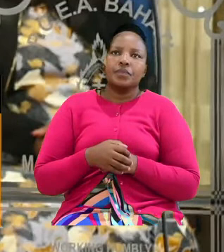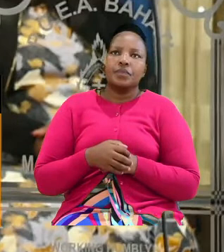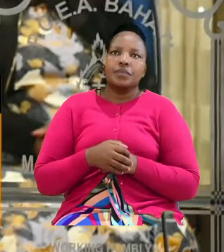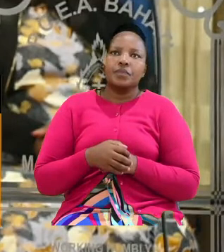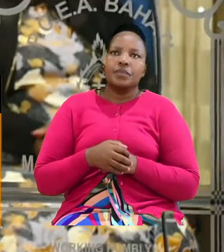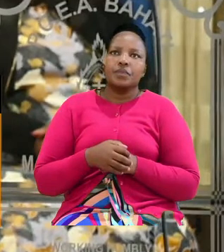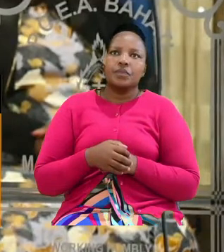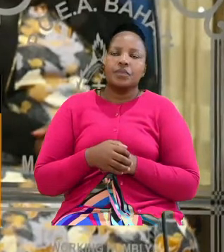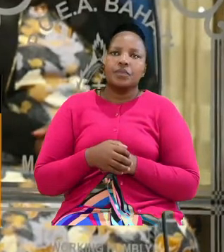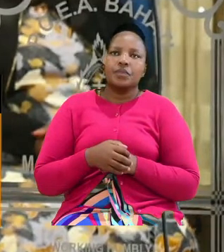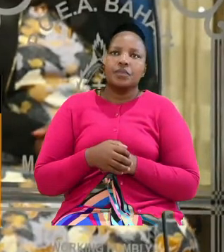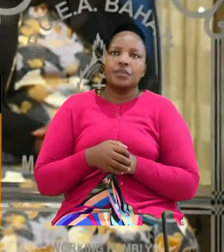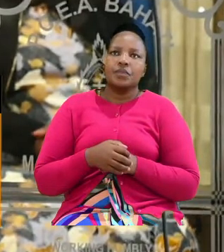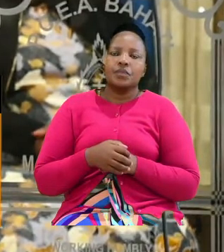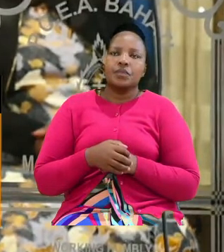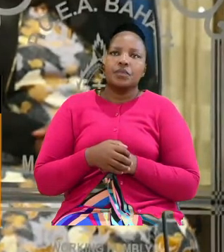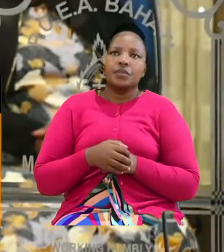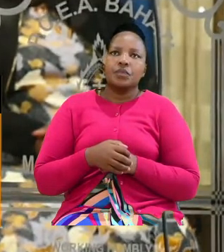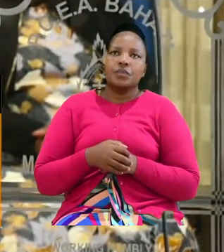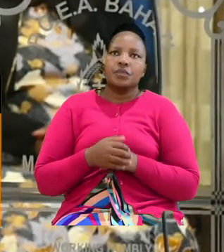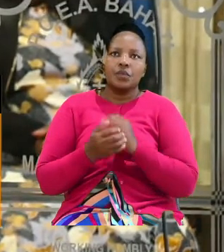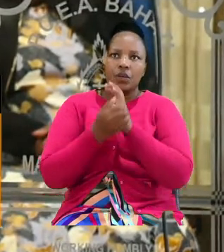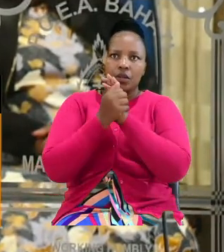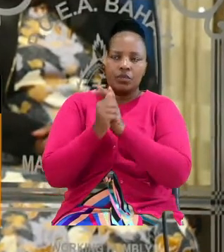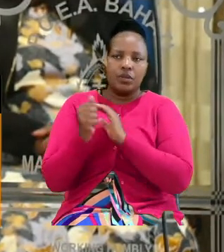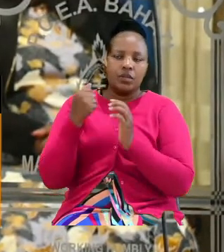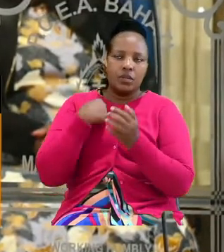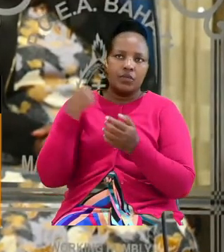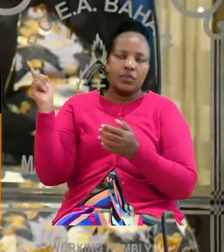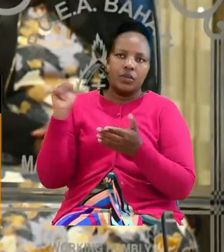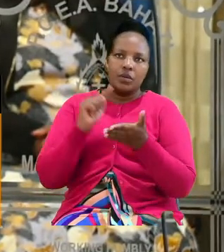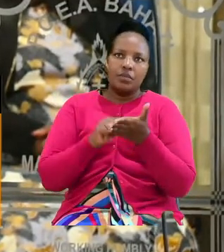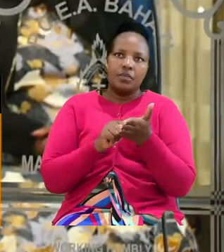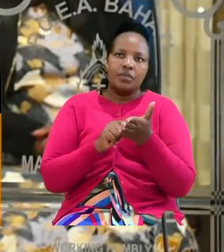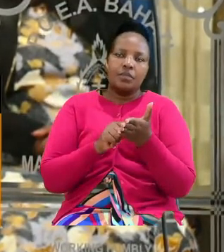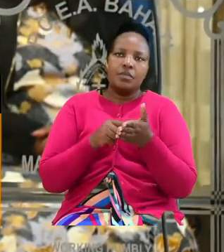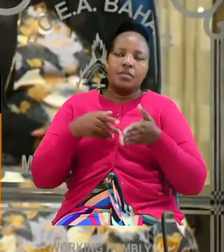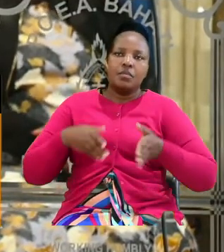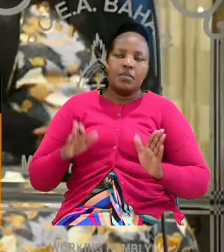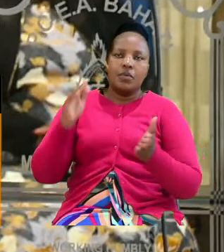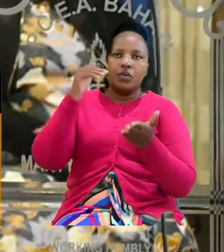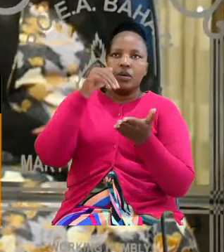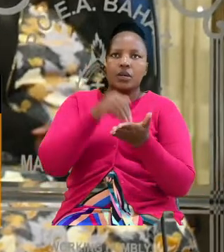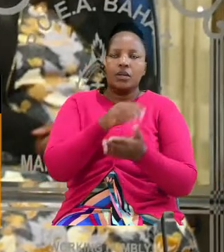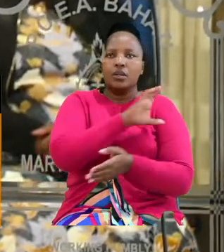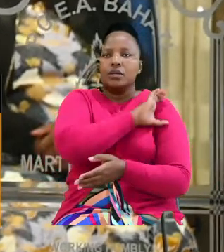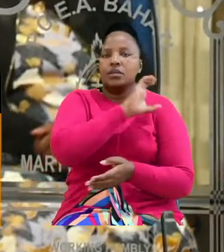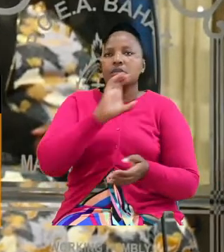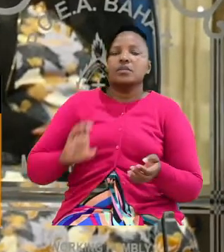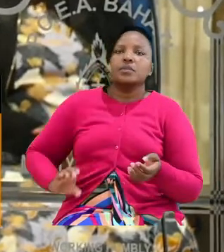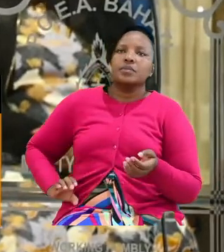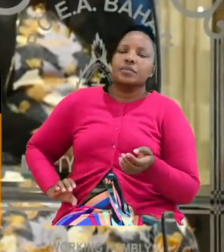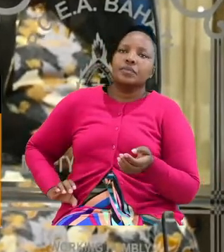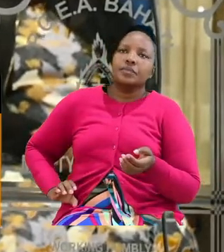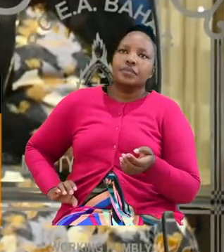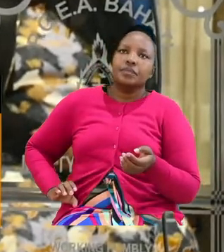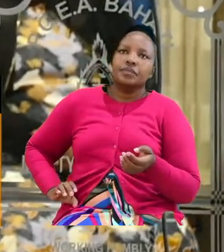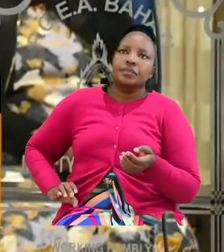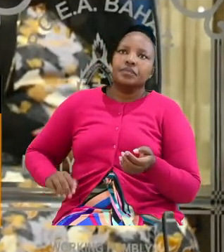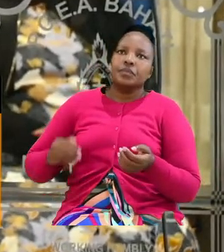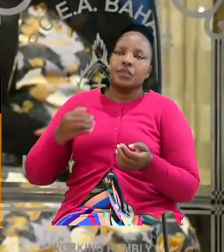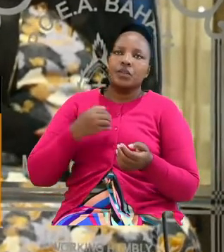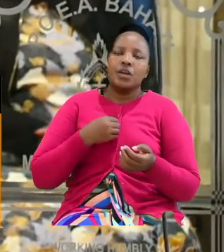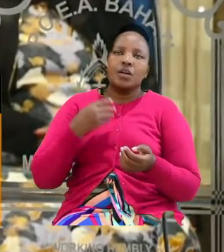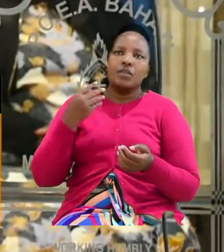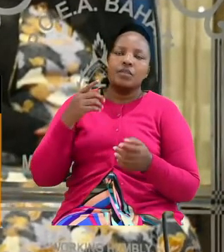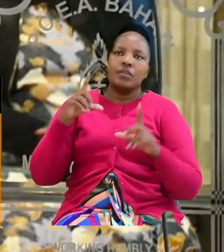the positions are as follows. Must be a born again and committed Christian, holder of